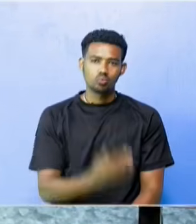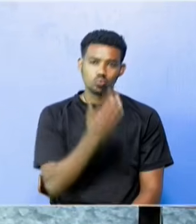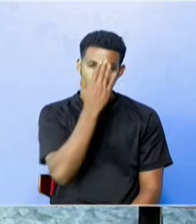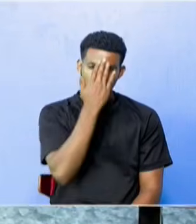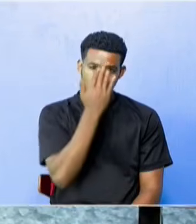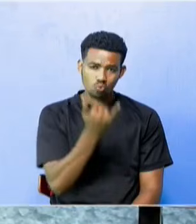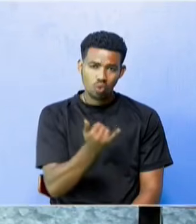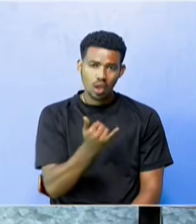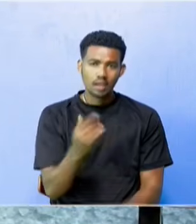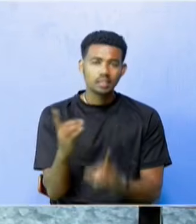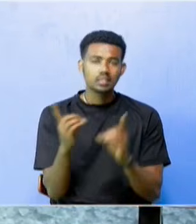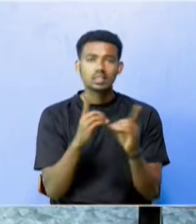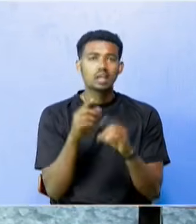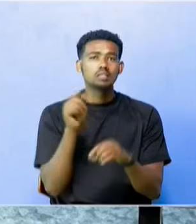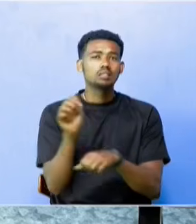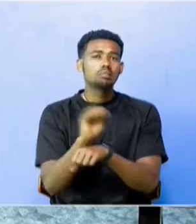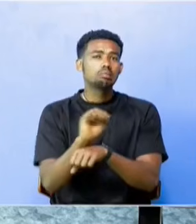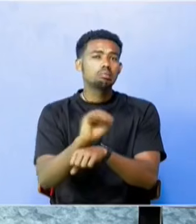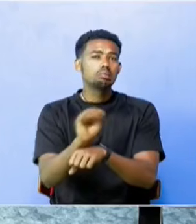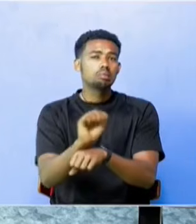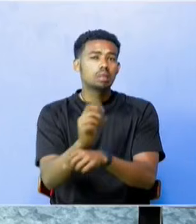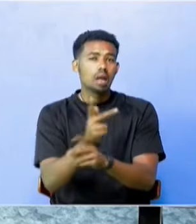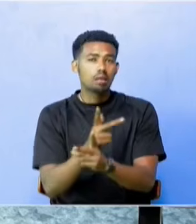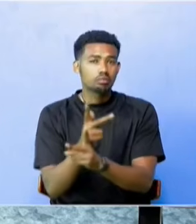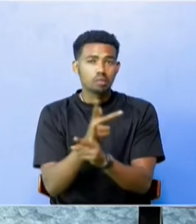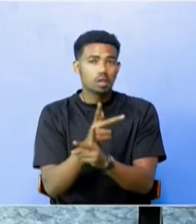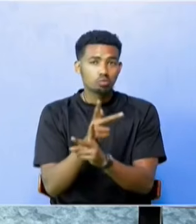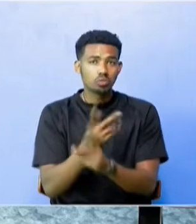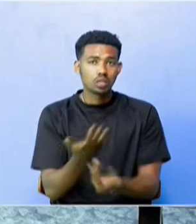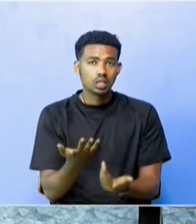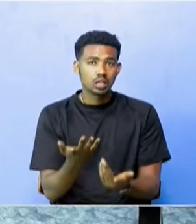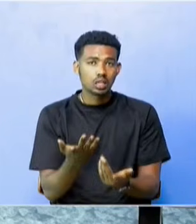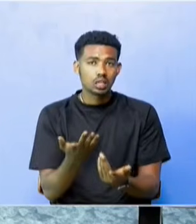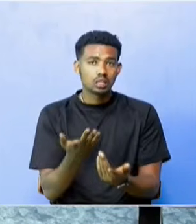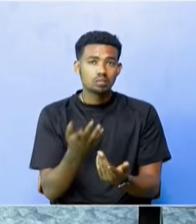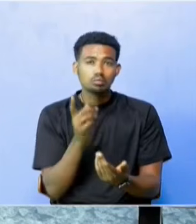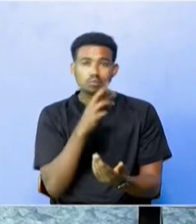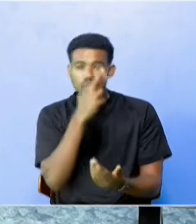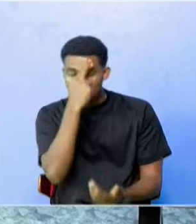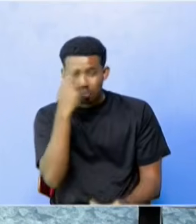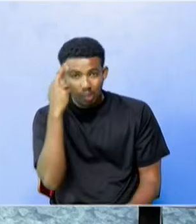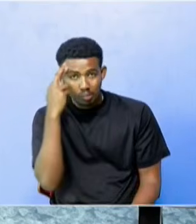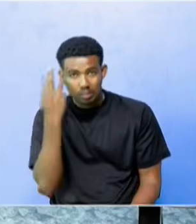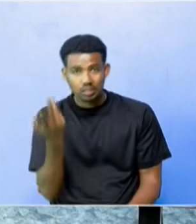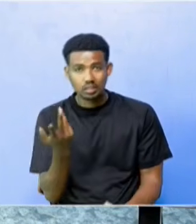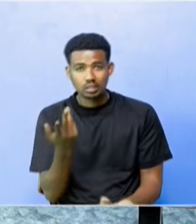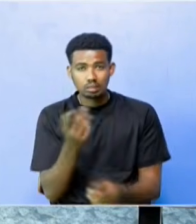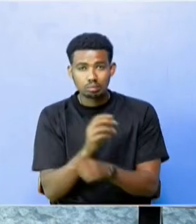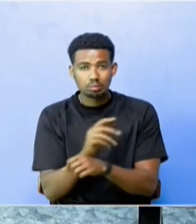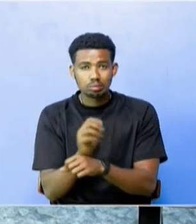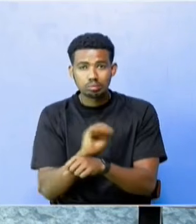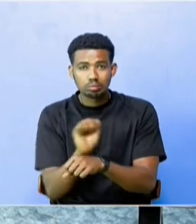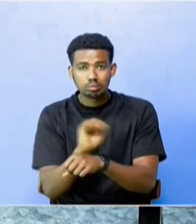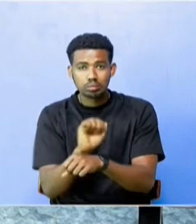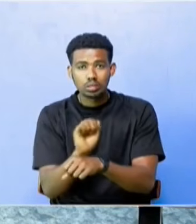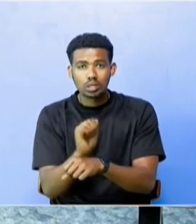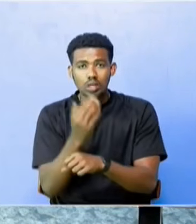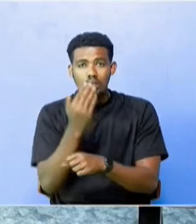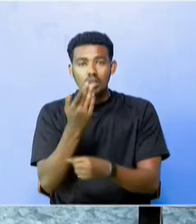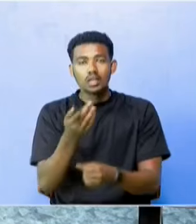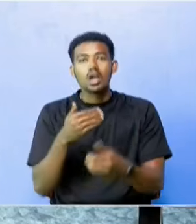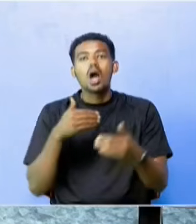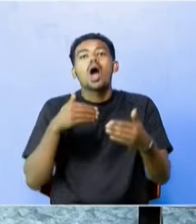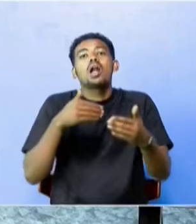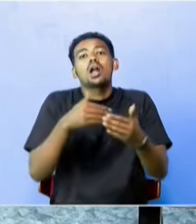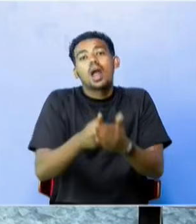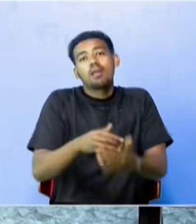Why does he drive carefully? The purpose, right? He drives carefully to arrive safely.